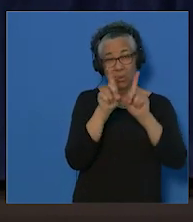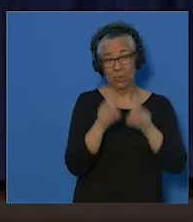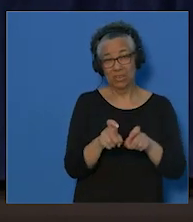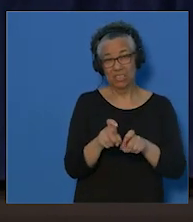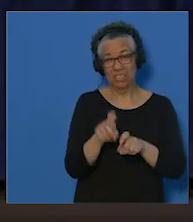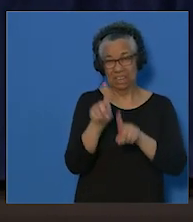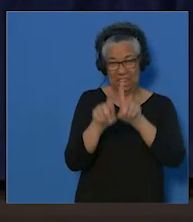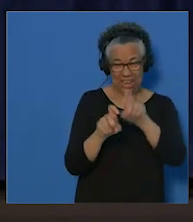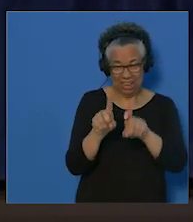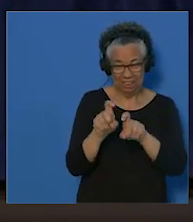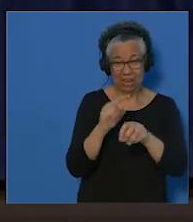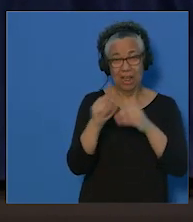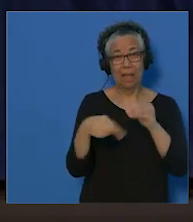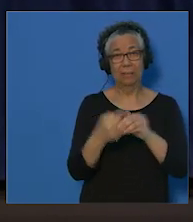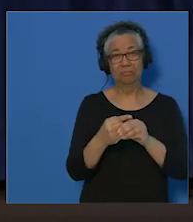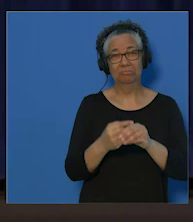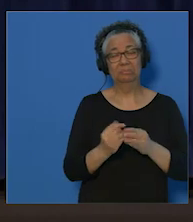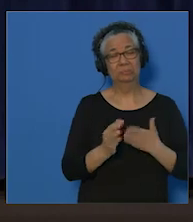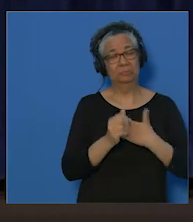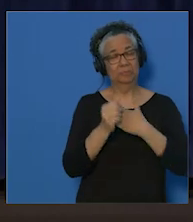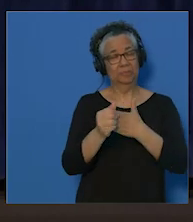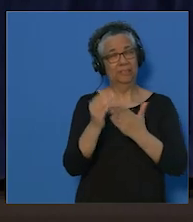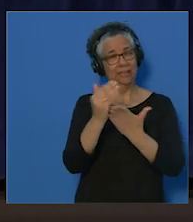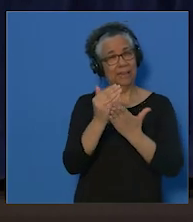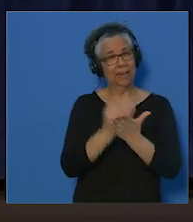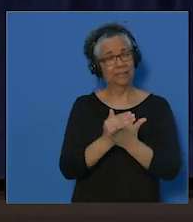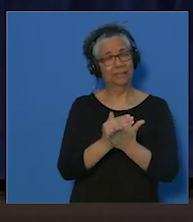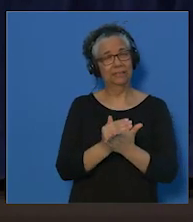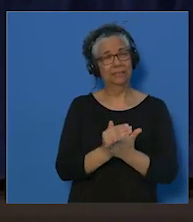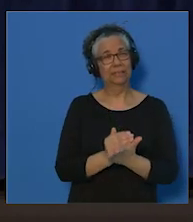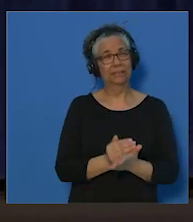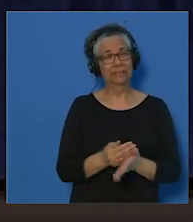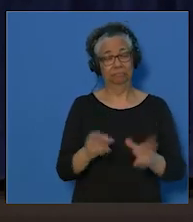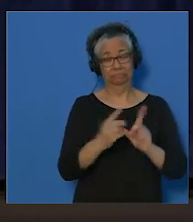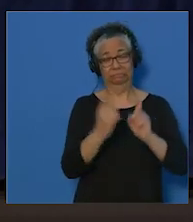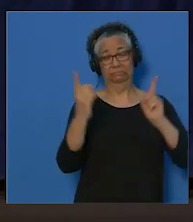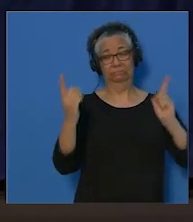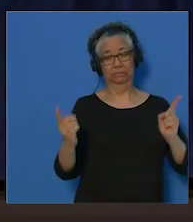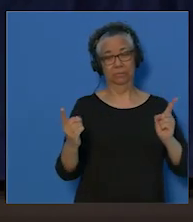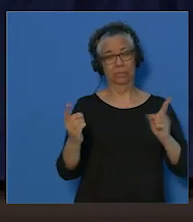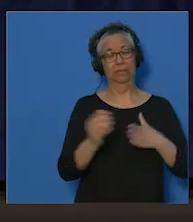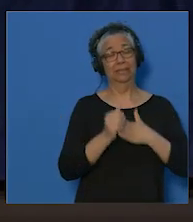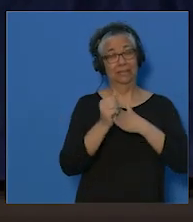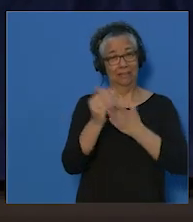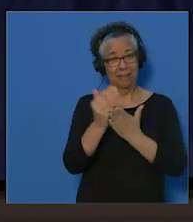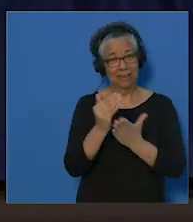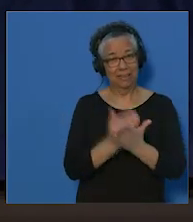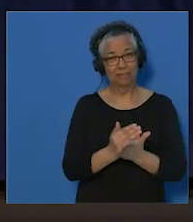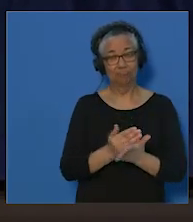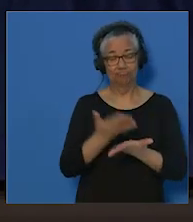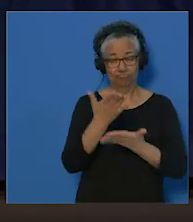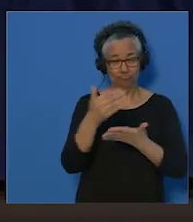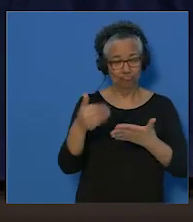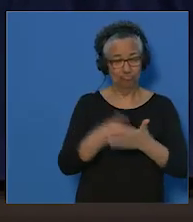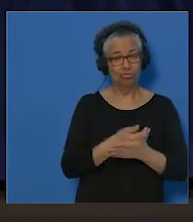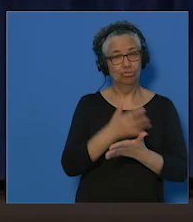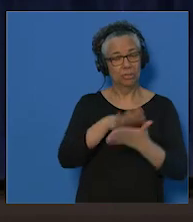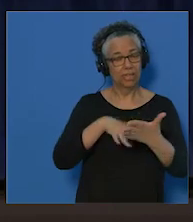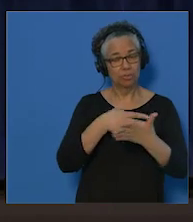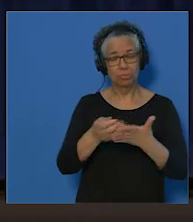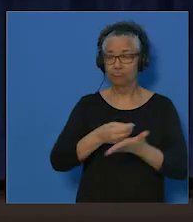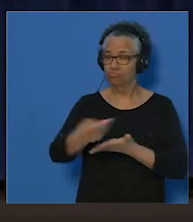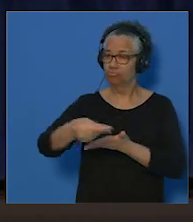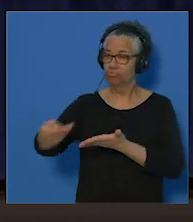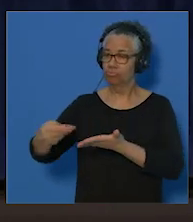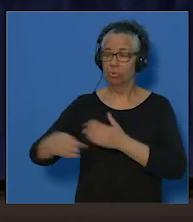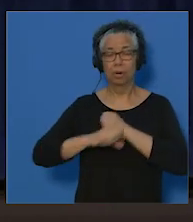about the guidelines so there can be more substantive questions, the physical distancing guidelines, the new schedule has been handed out to the members of the media and has